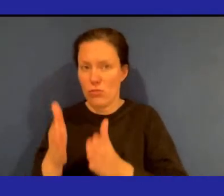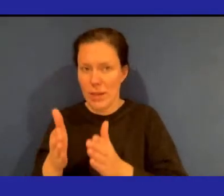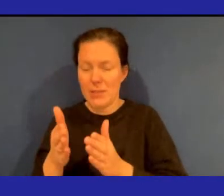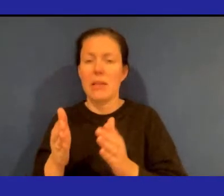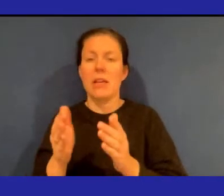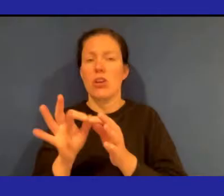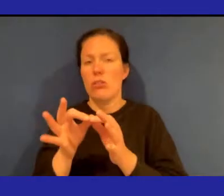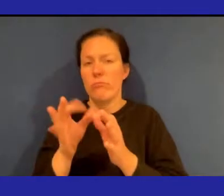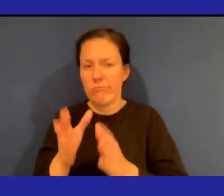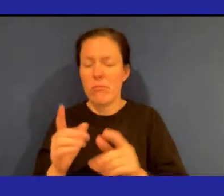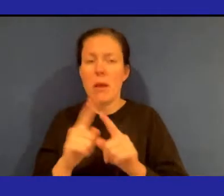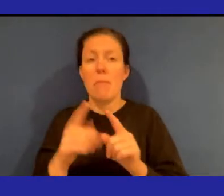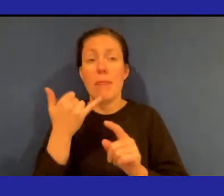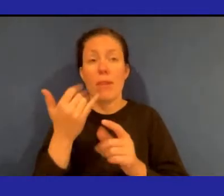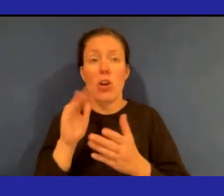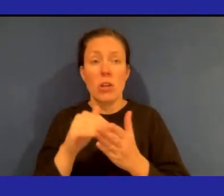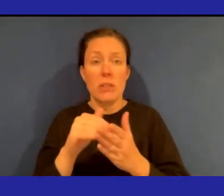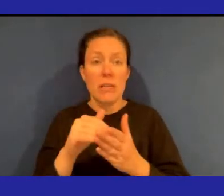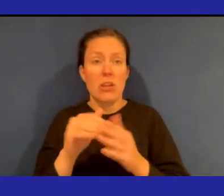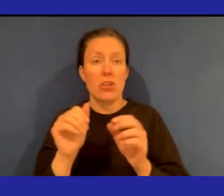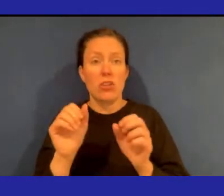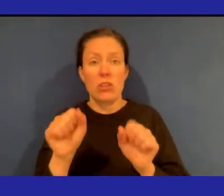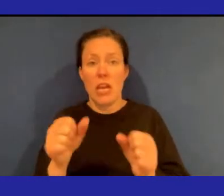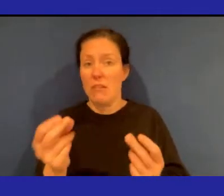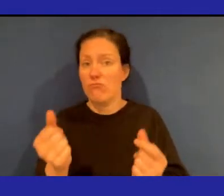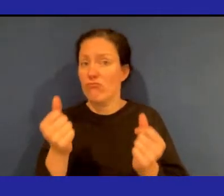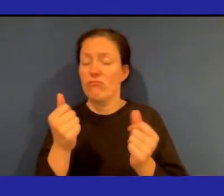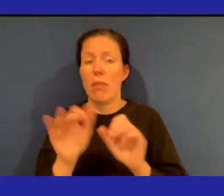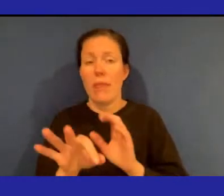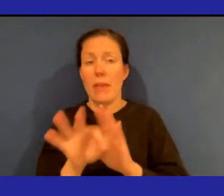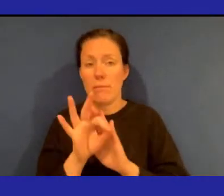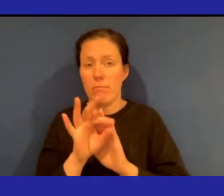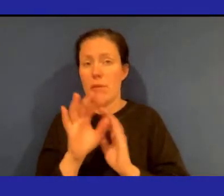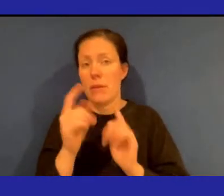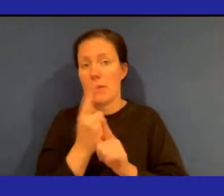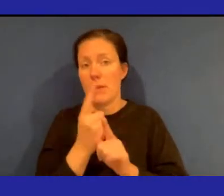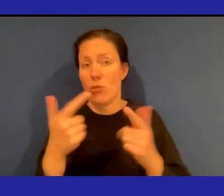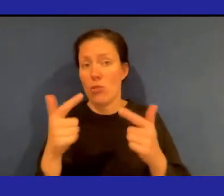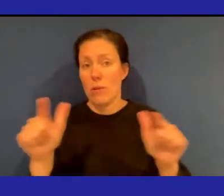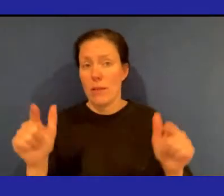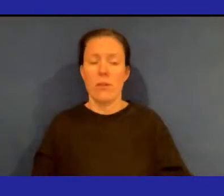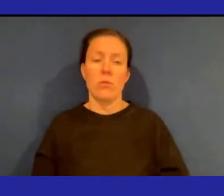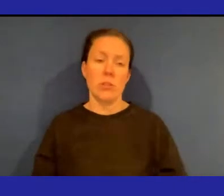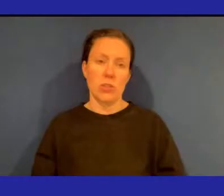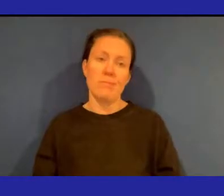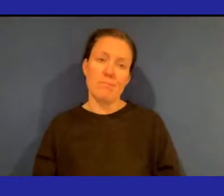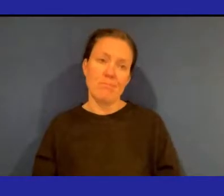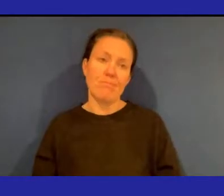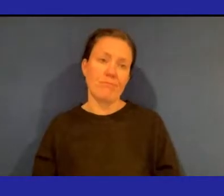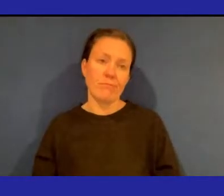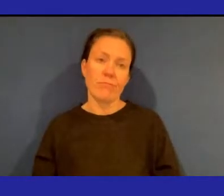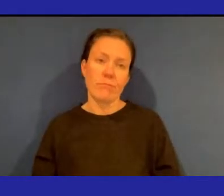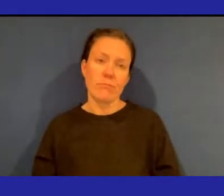do it immediately, right? Because you can choose your language on the call center. So,